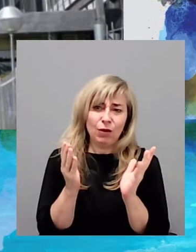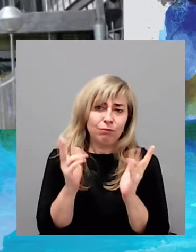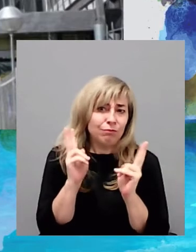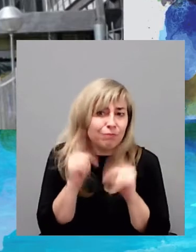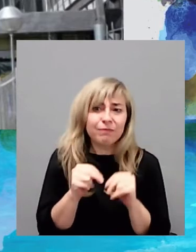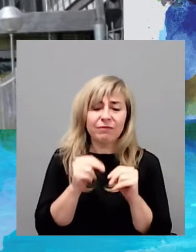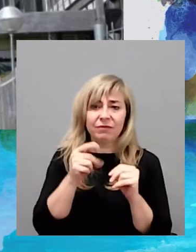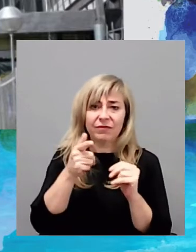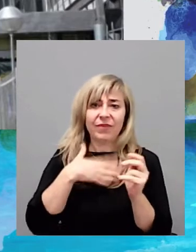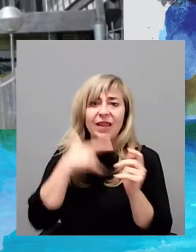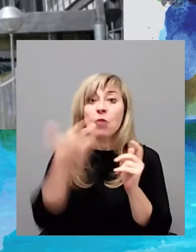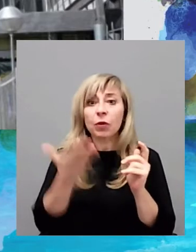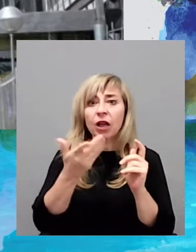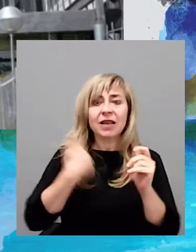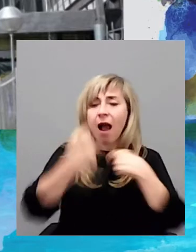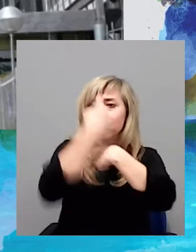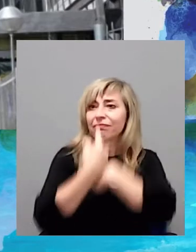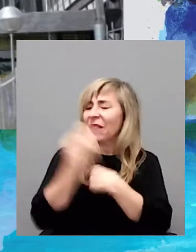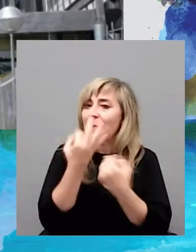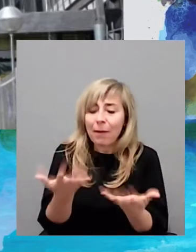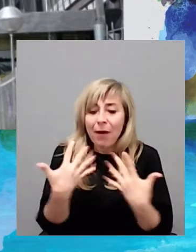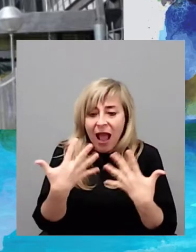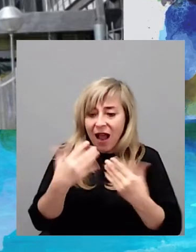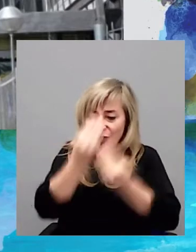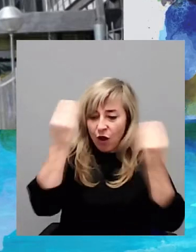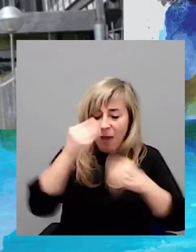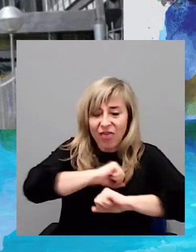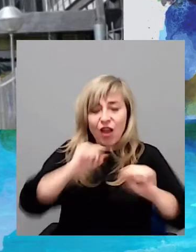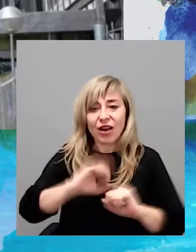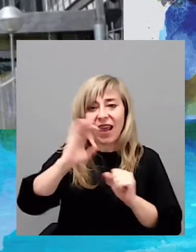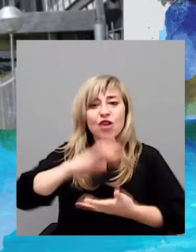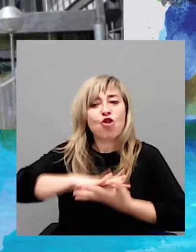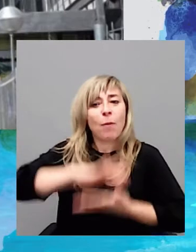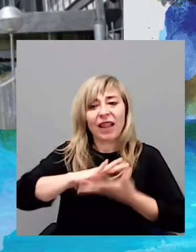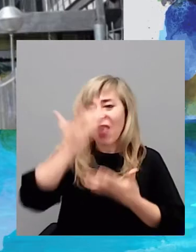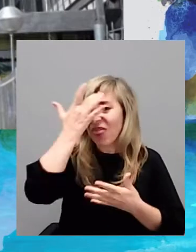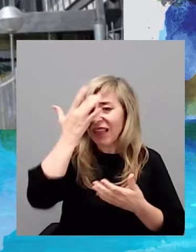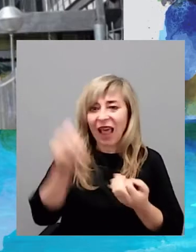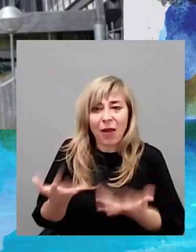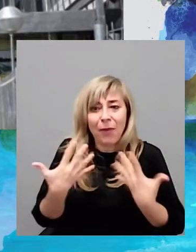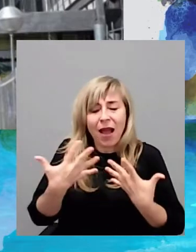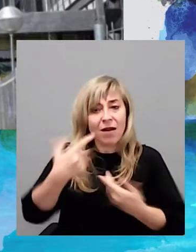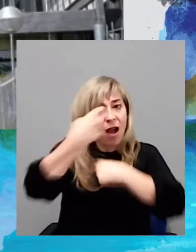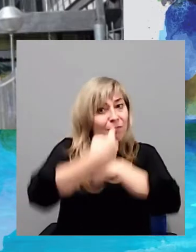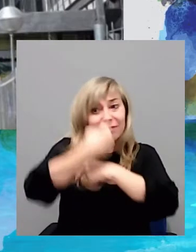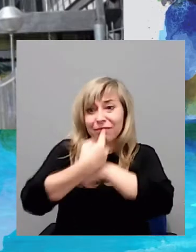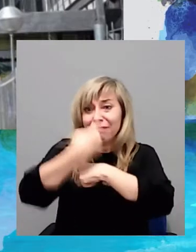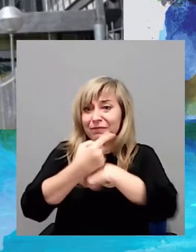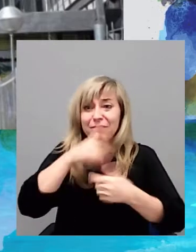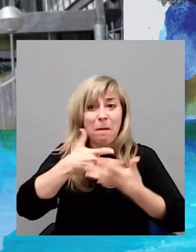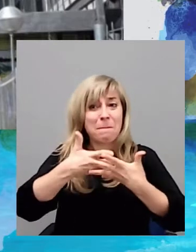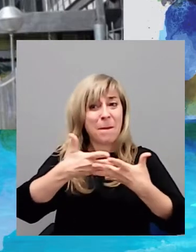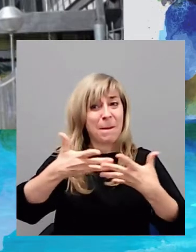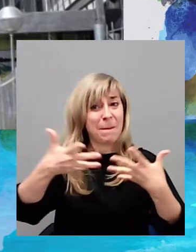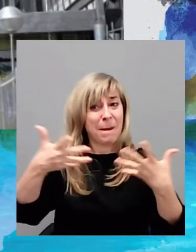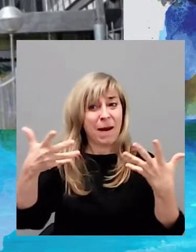is asking us to become more competent in digital issues, but we have to take advantage of everyone's